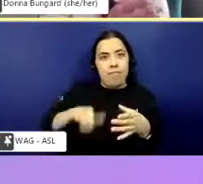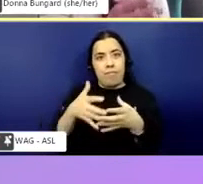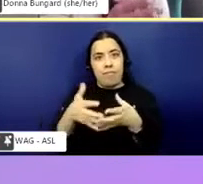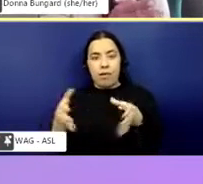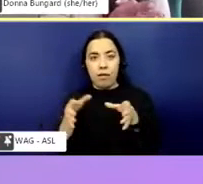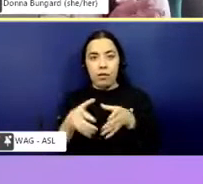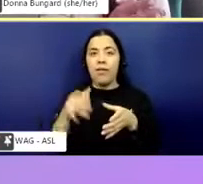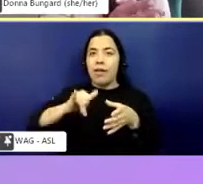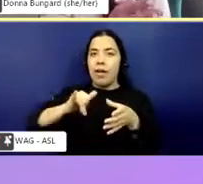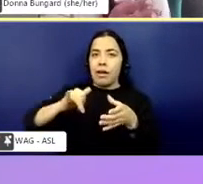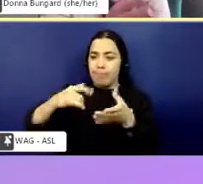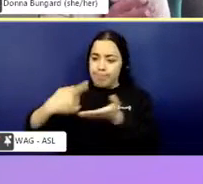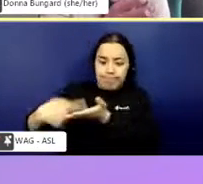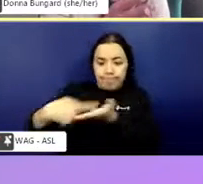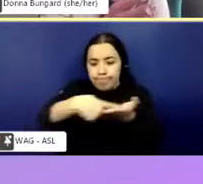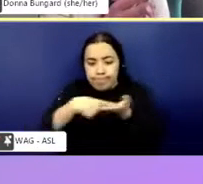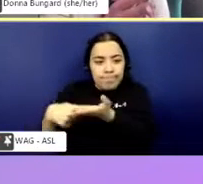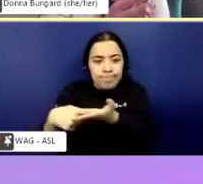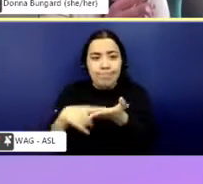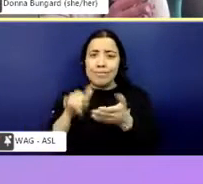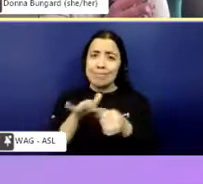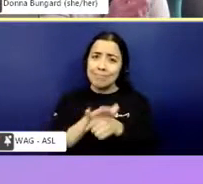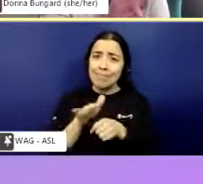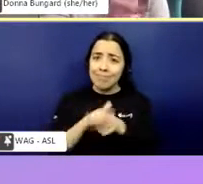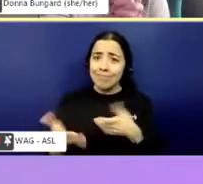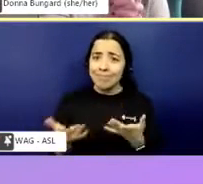Just having the conversation sometimes is enough.